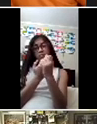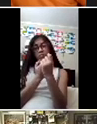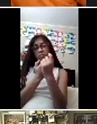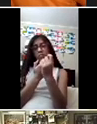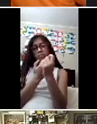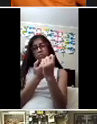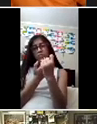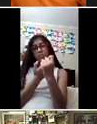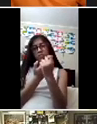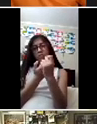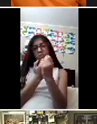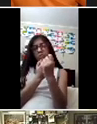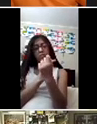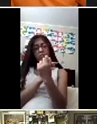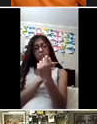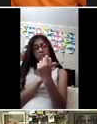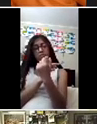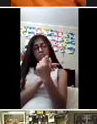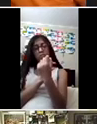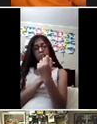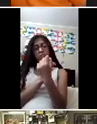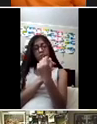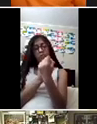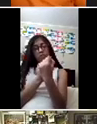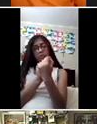Yeah. What else?